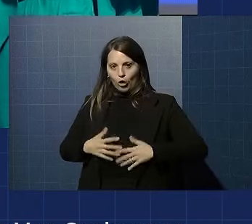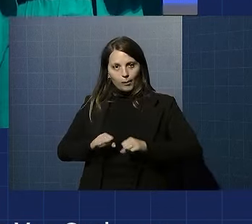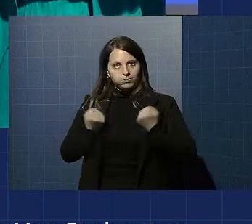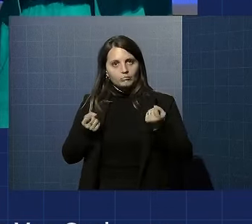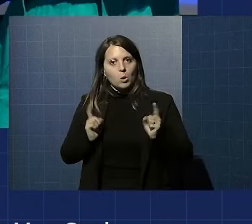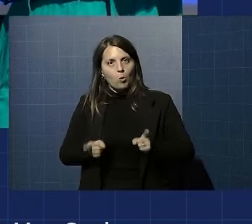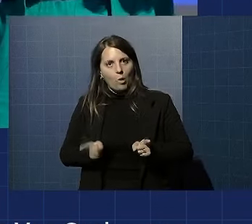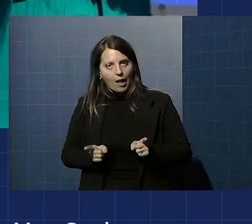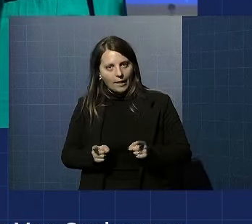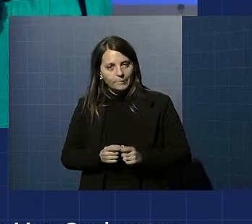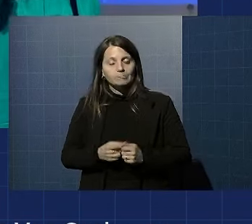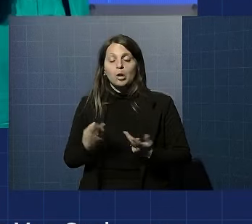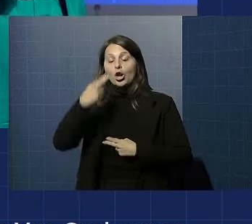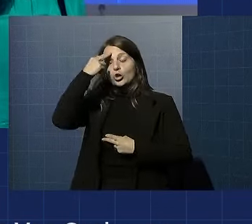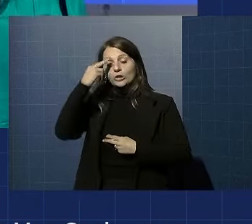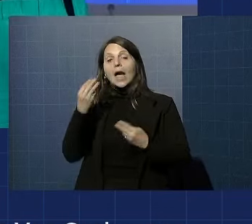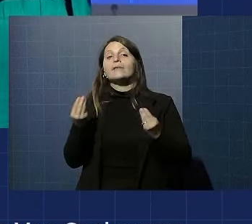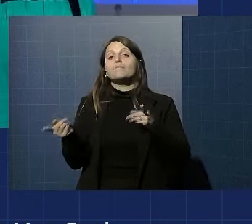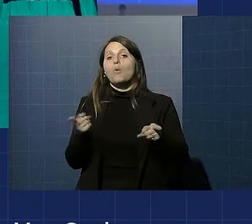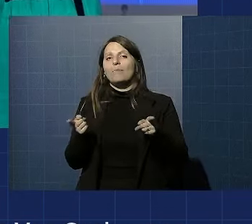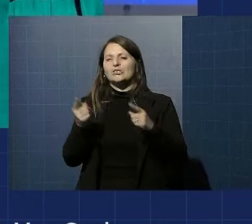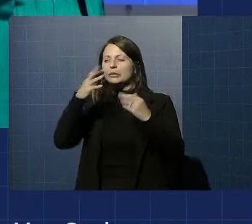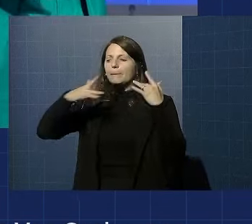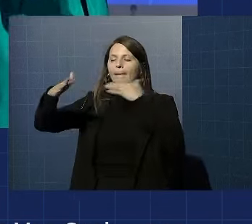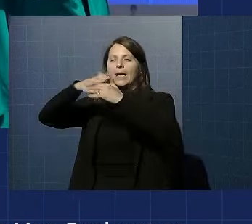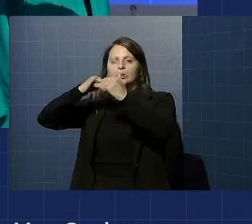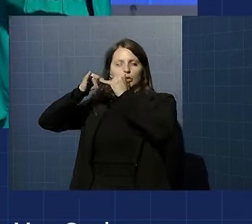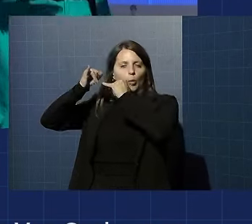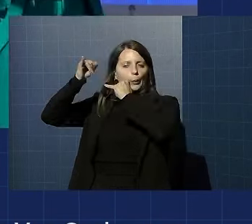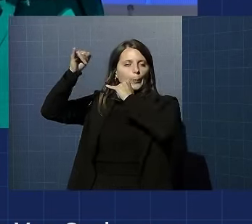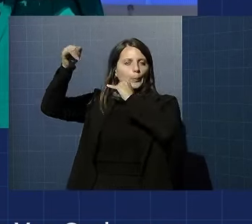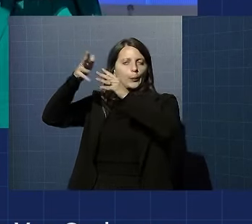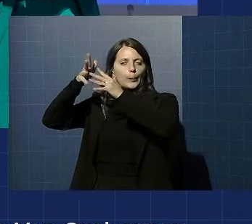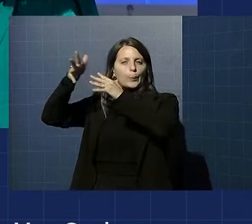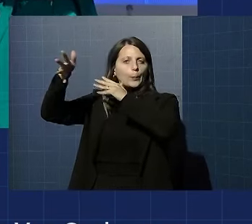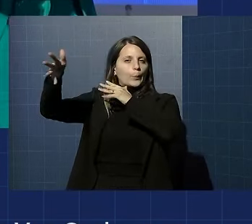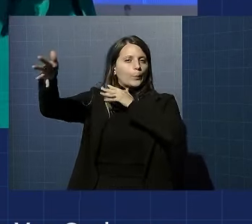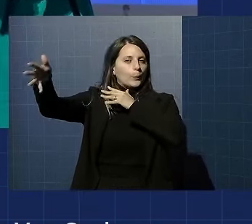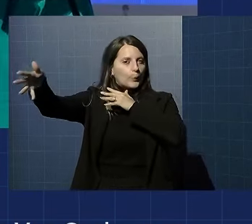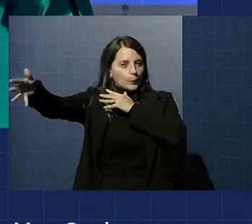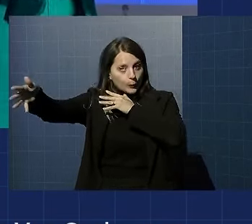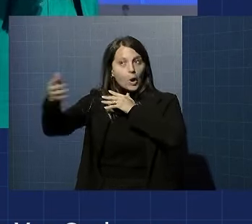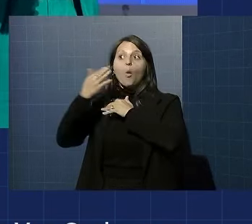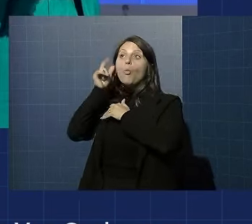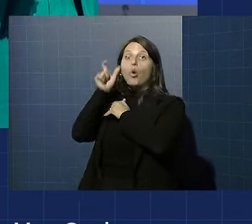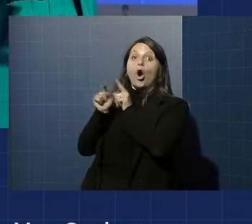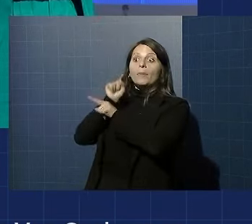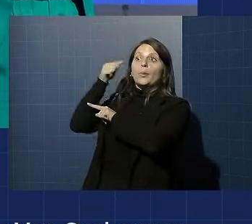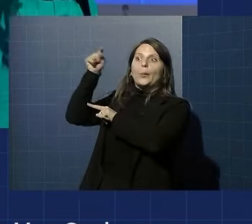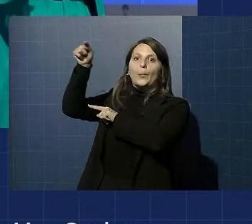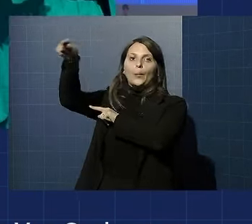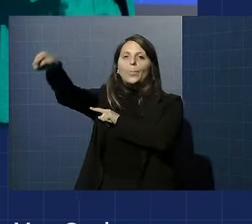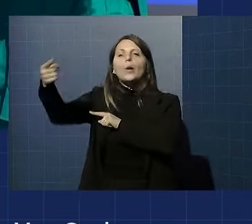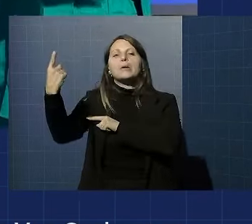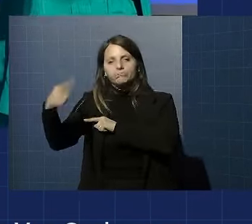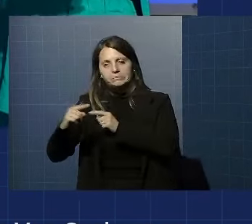critical, really important. So this is actually a station where we can really dig into a little bit more of the effects. The crew will be there for